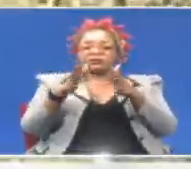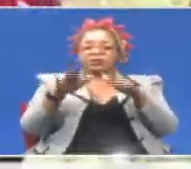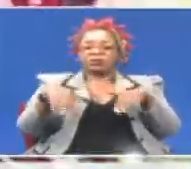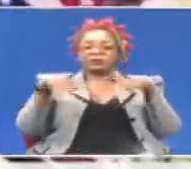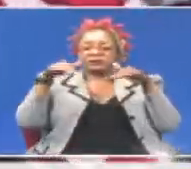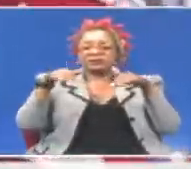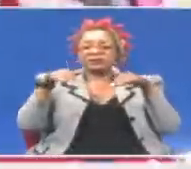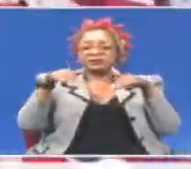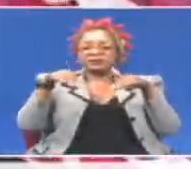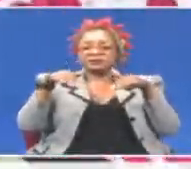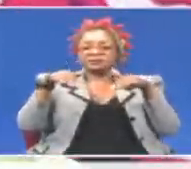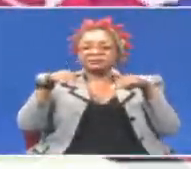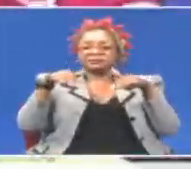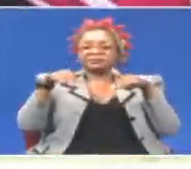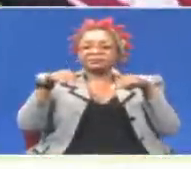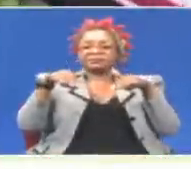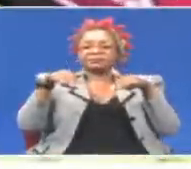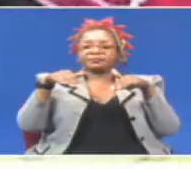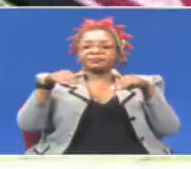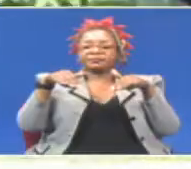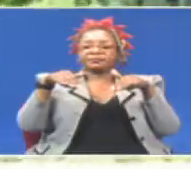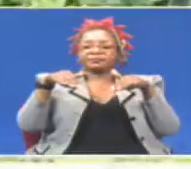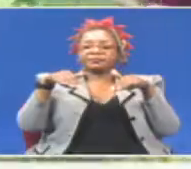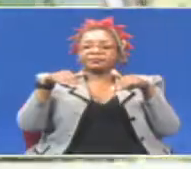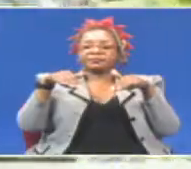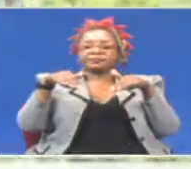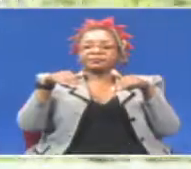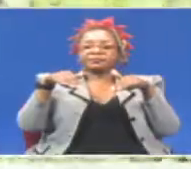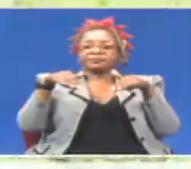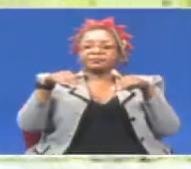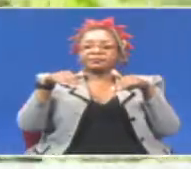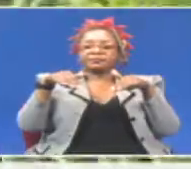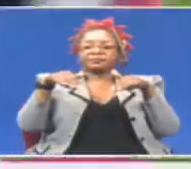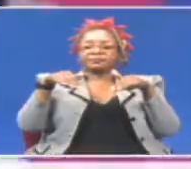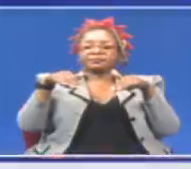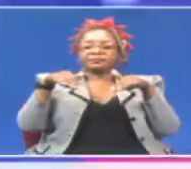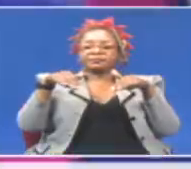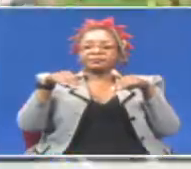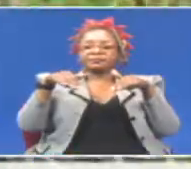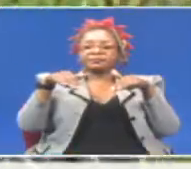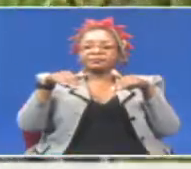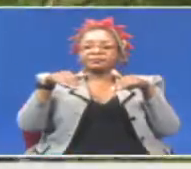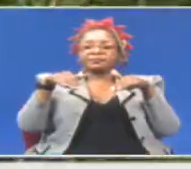autopsy. Nyumbani wapi? Kisumu wapi? Wewe. Kisumu wapi?